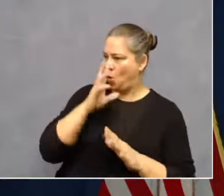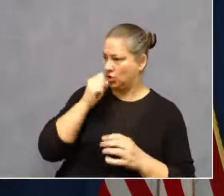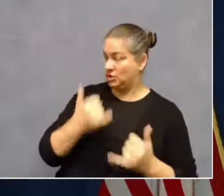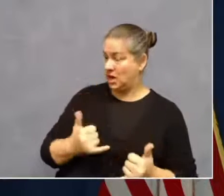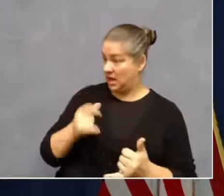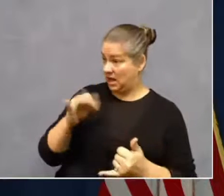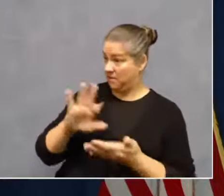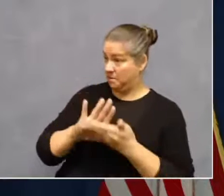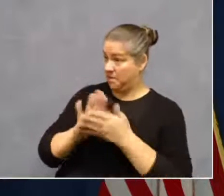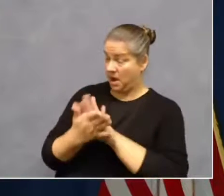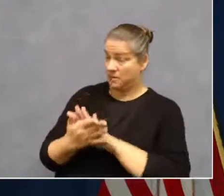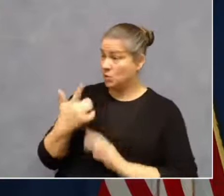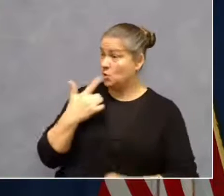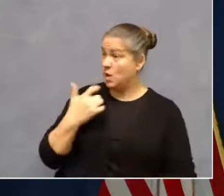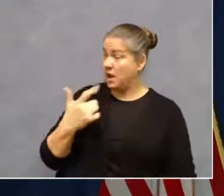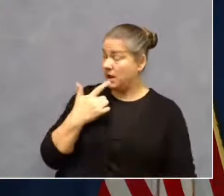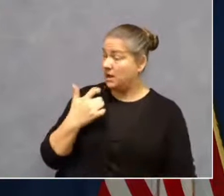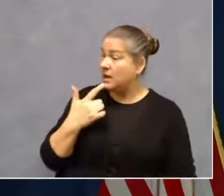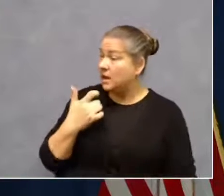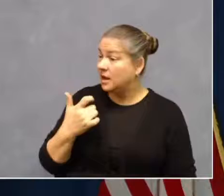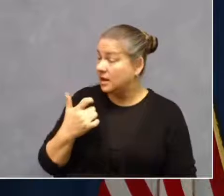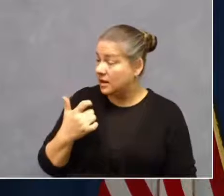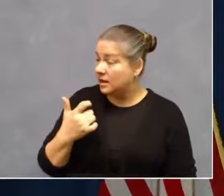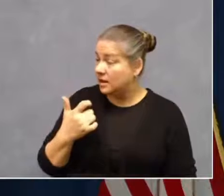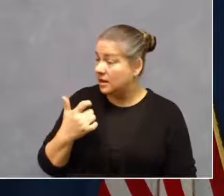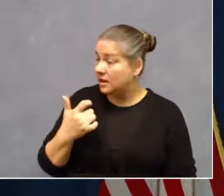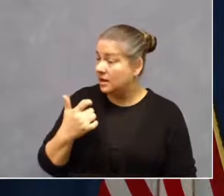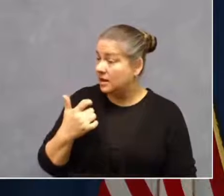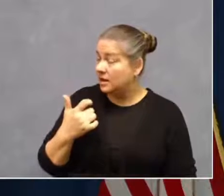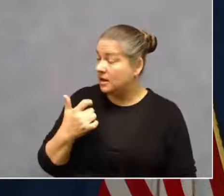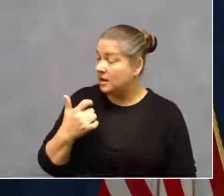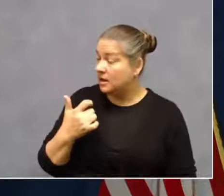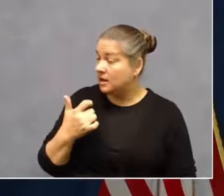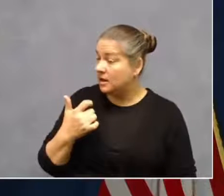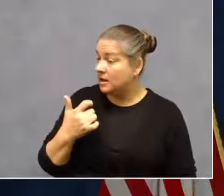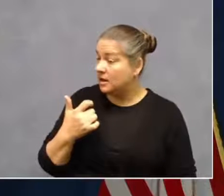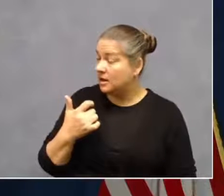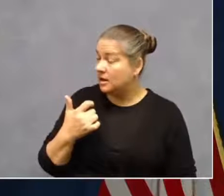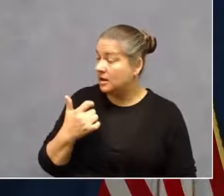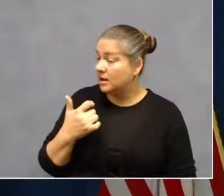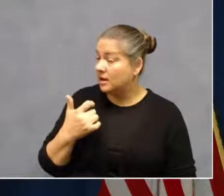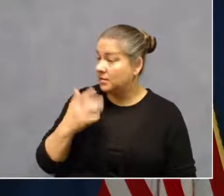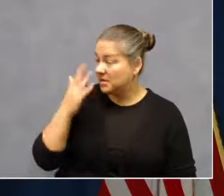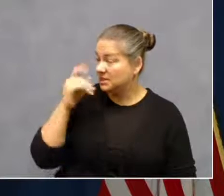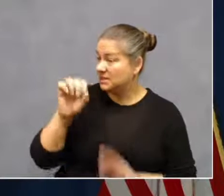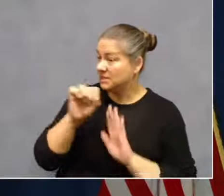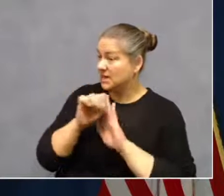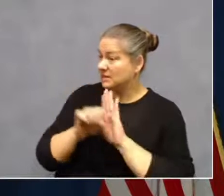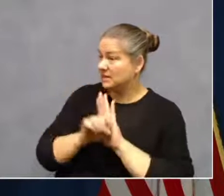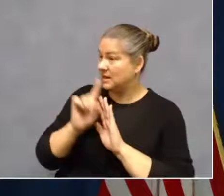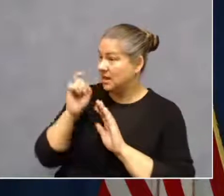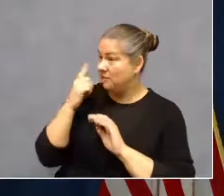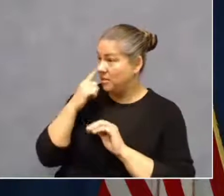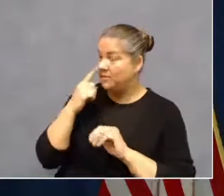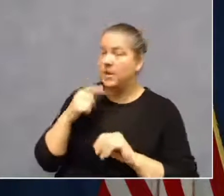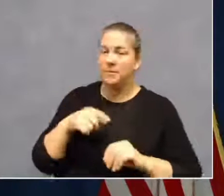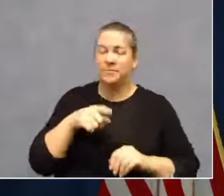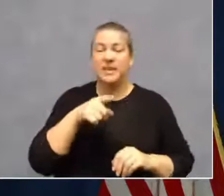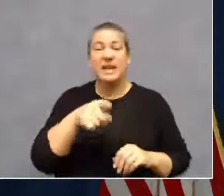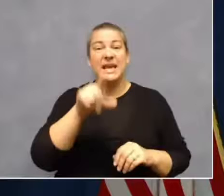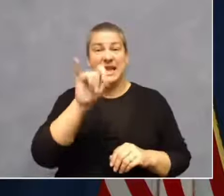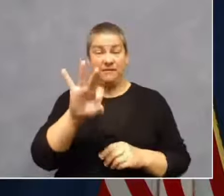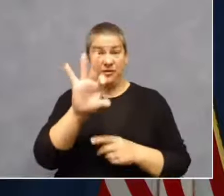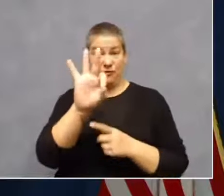does this mean you will be making the state government virtual? So if Franklin County goes red,